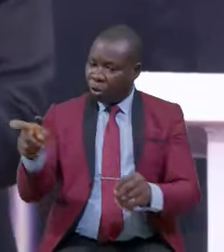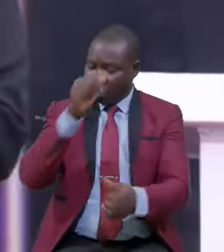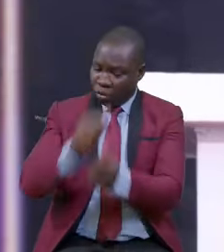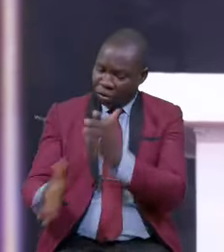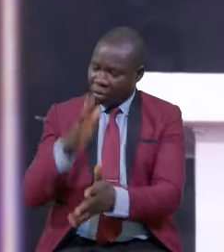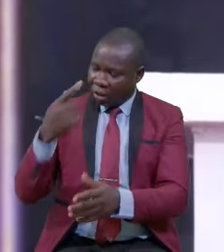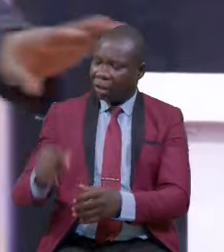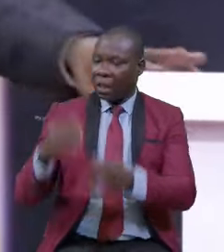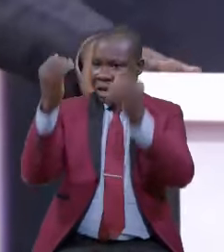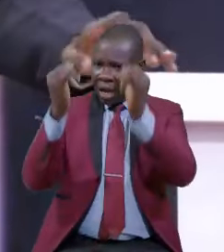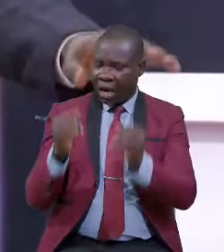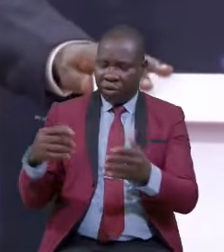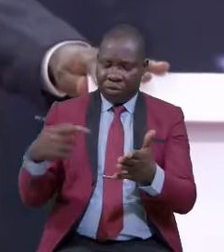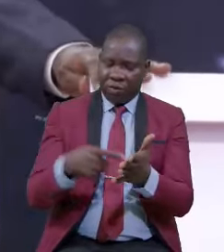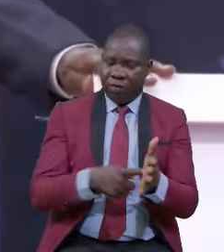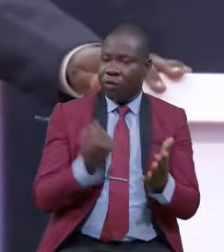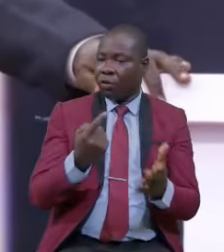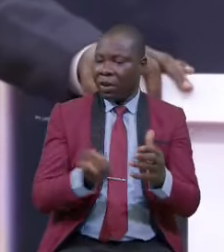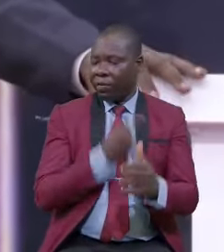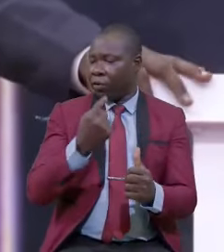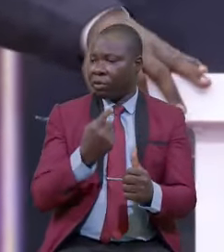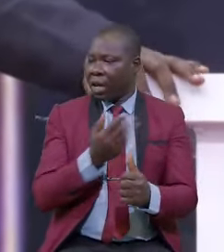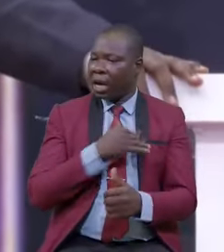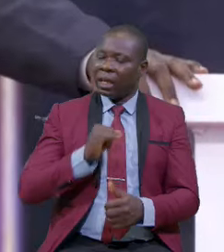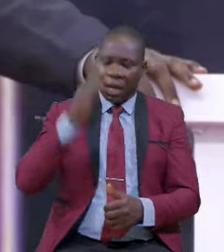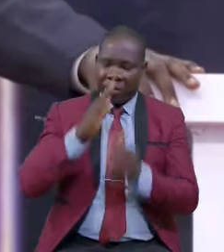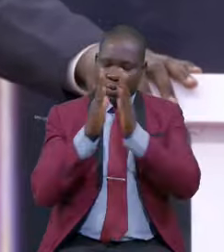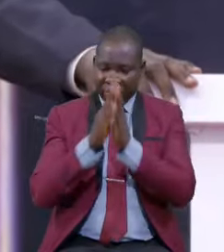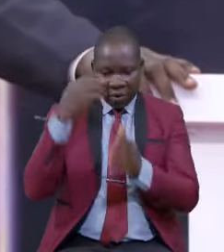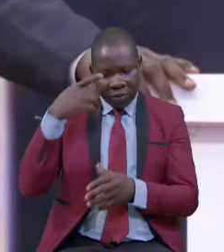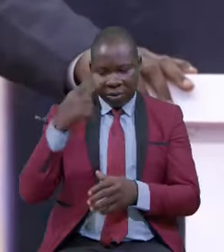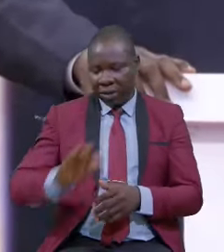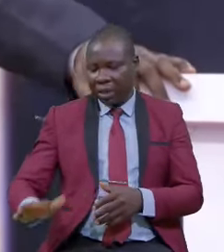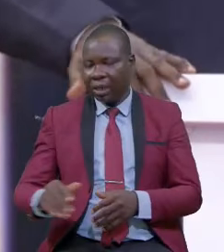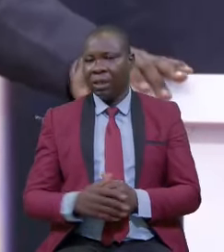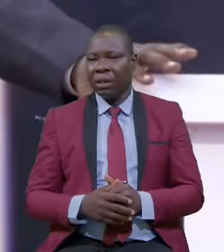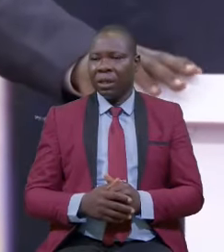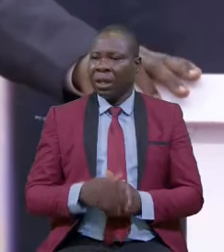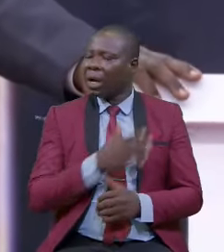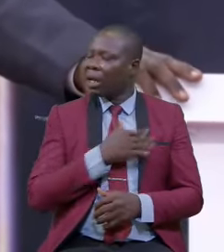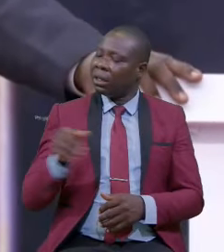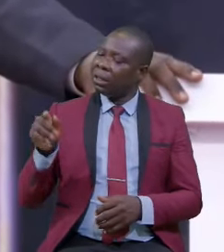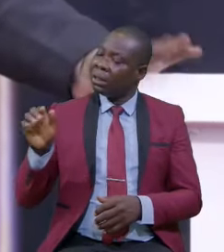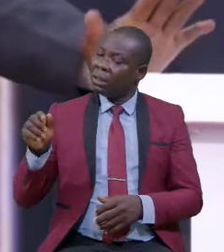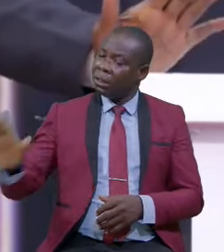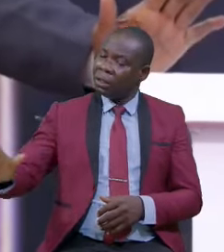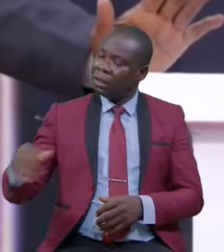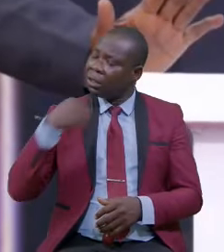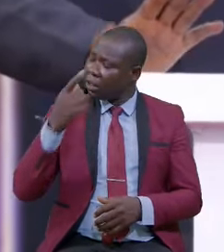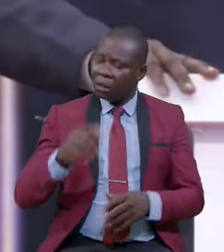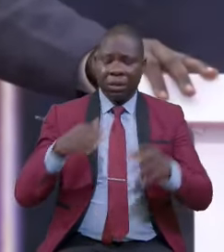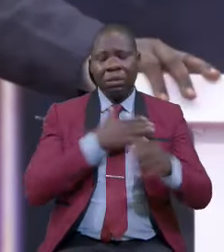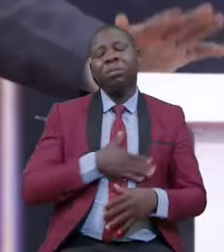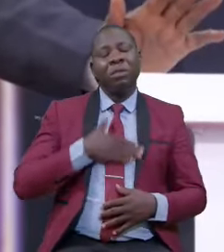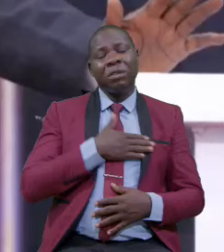please, please, if I throw away my idol, and then you pray for my child, and the child